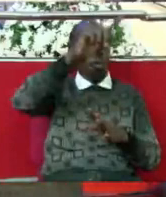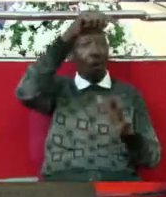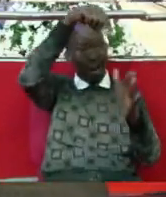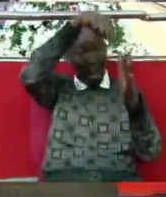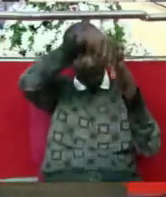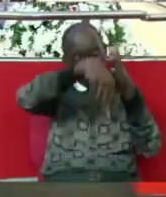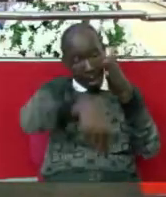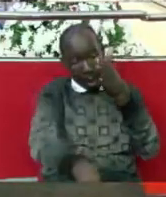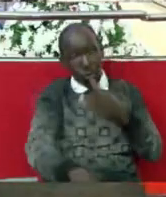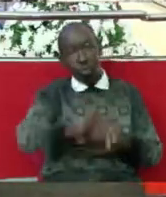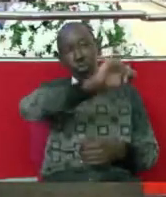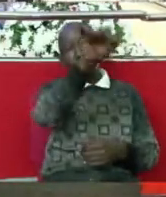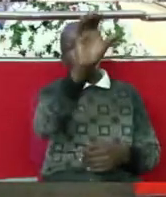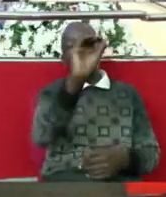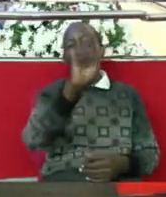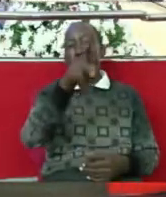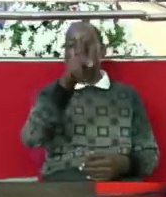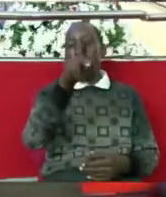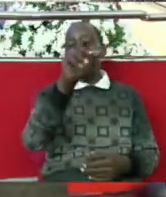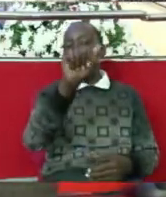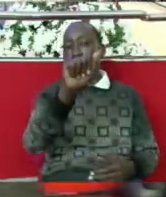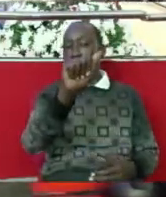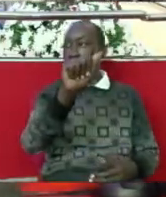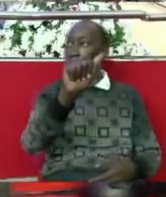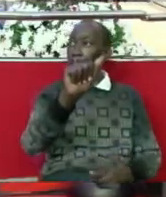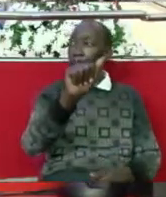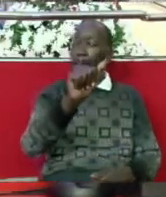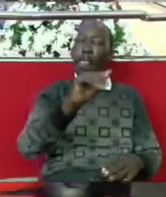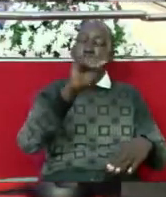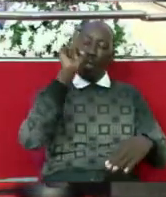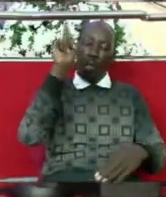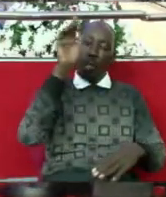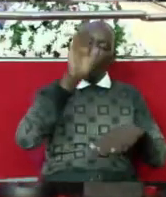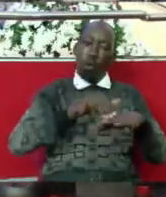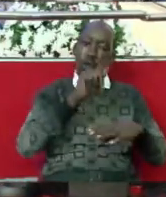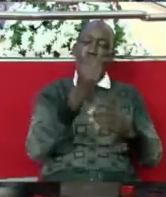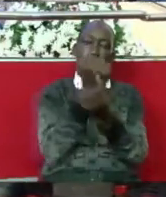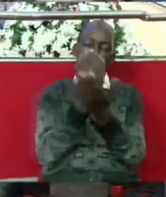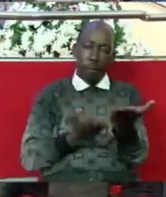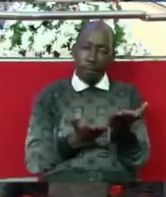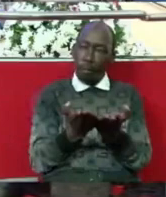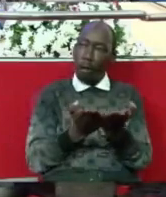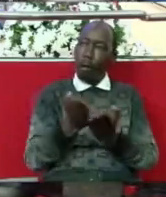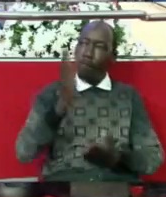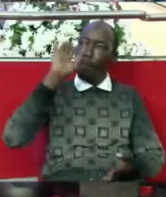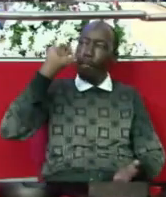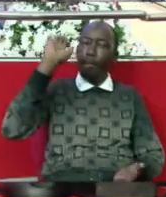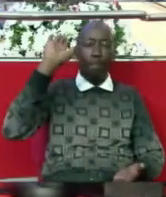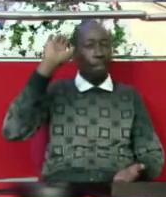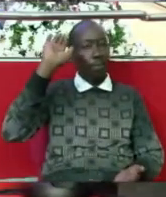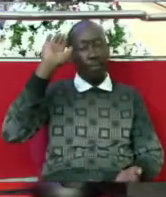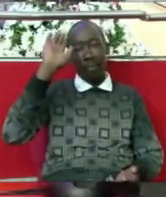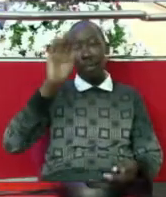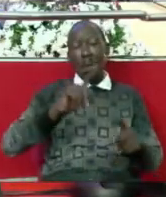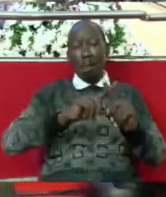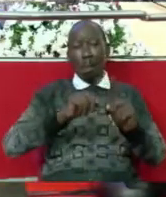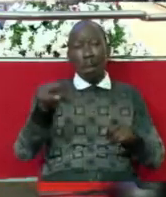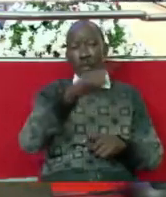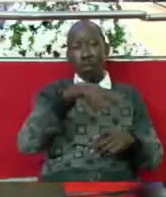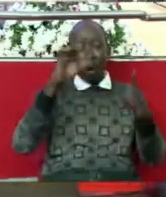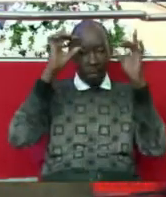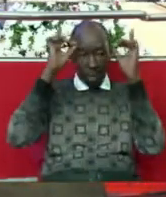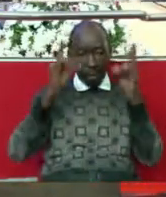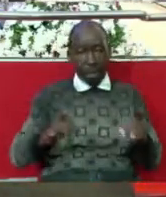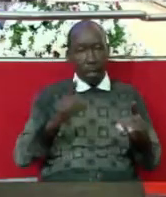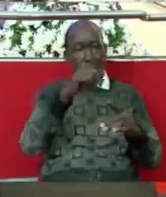Joppa. Umeamua ya kwamba utaenda pale Joppa. He called you to serve him. Alikuita ukaweza kumtumikia. But you have decided